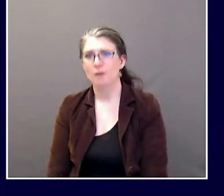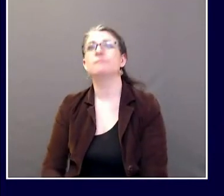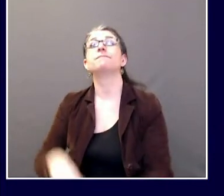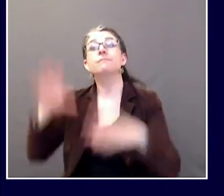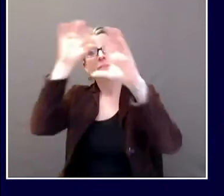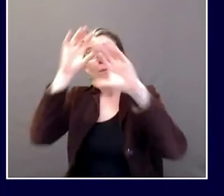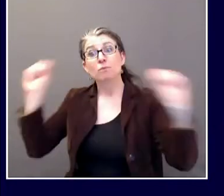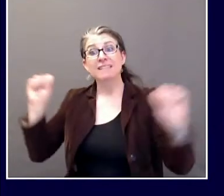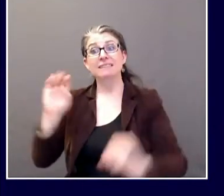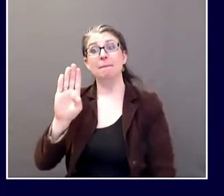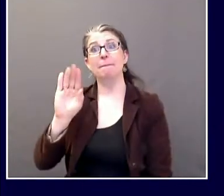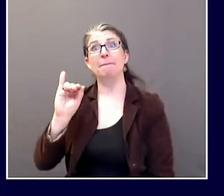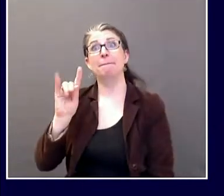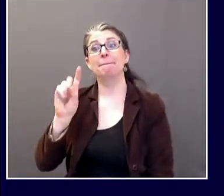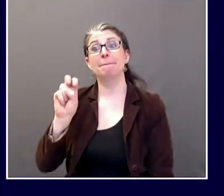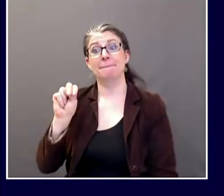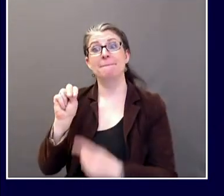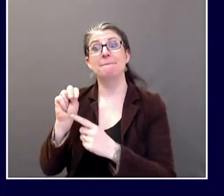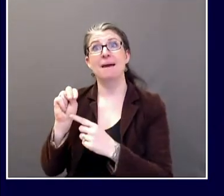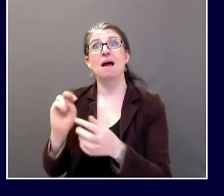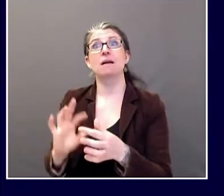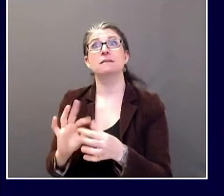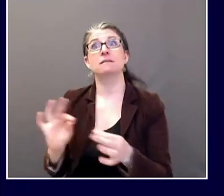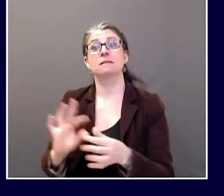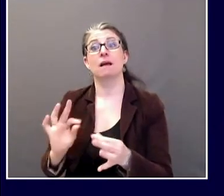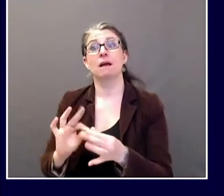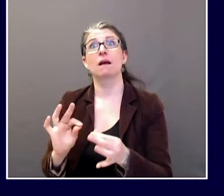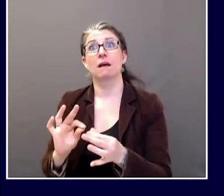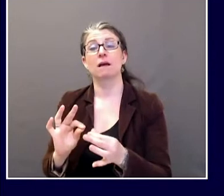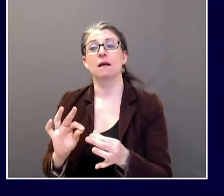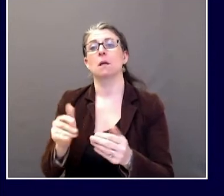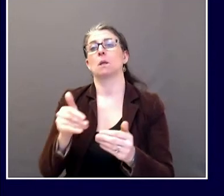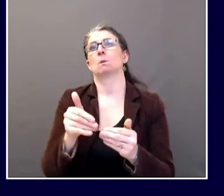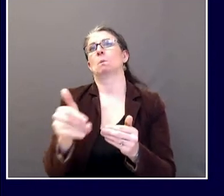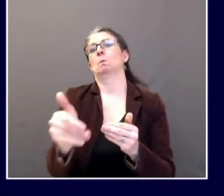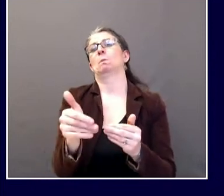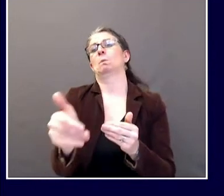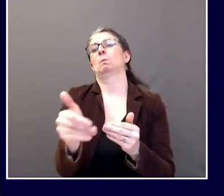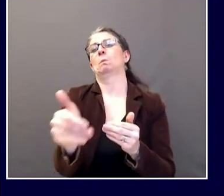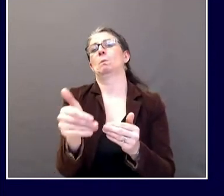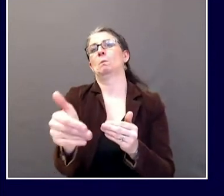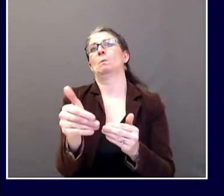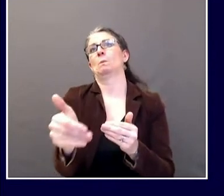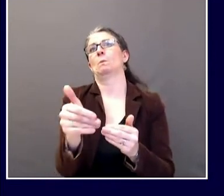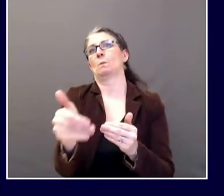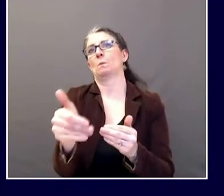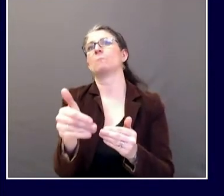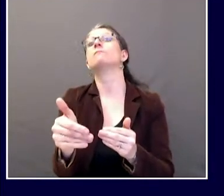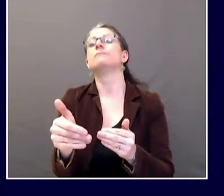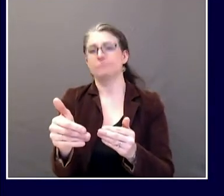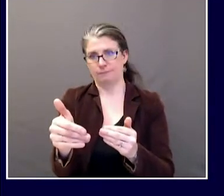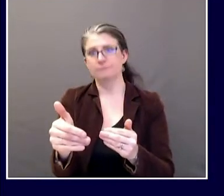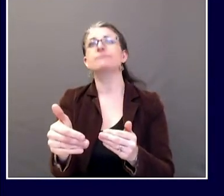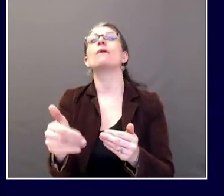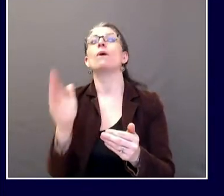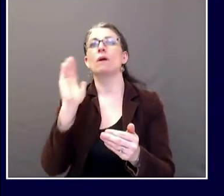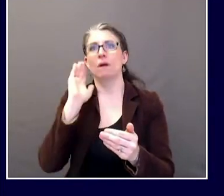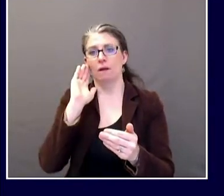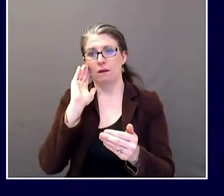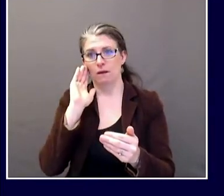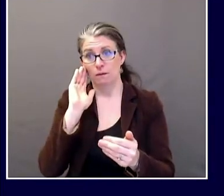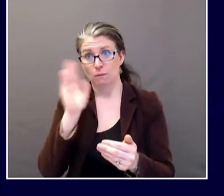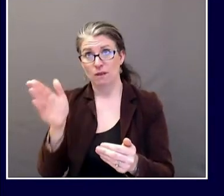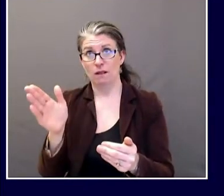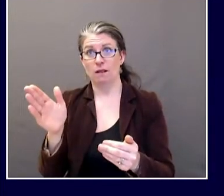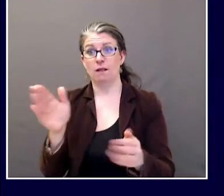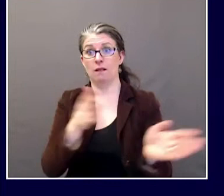1.5 million shots a day. Do you think this is wishful thinking or possibly a future that we could be seeing? Well, I can't speak for